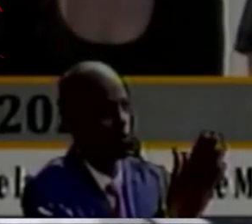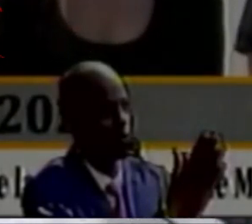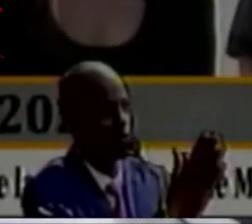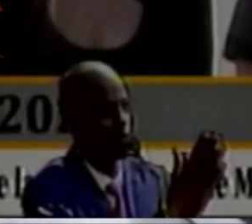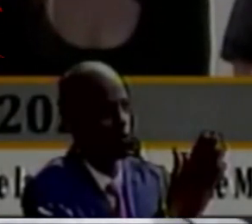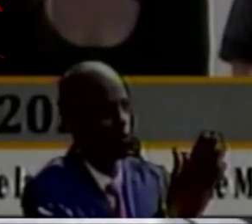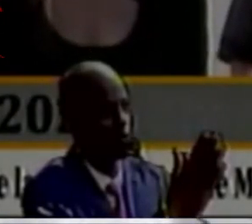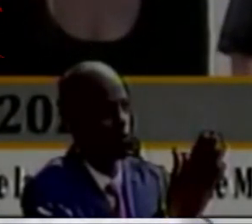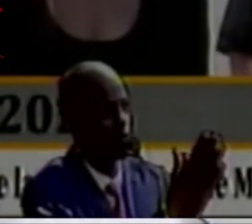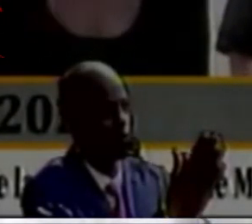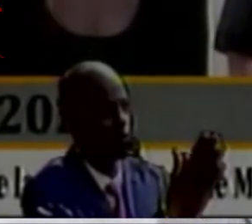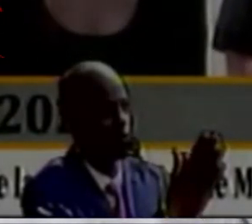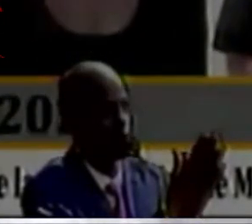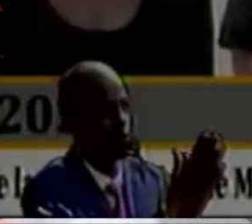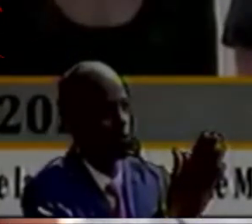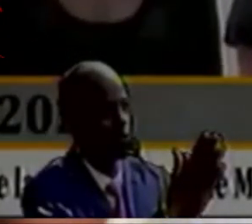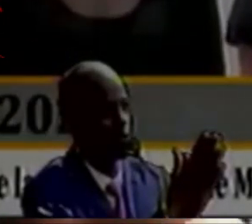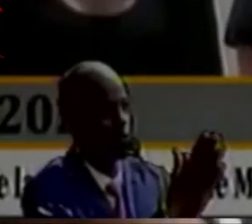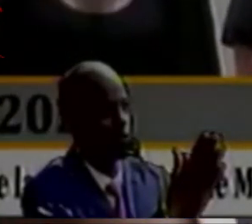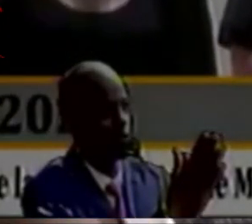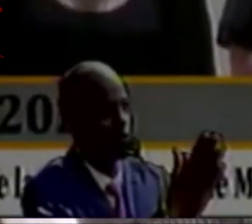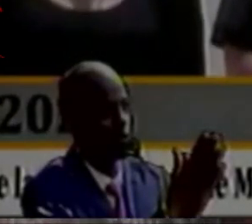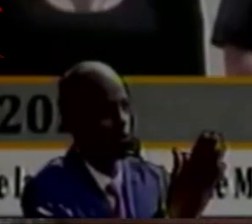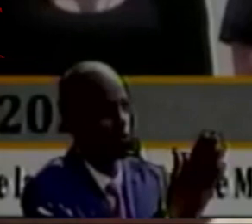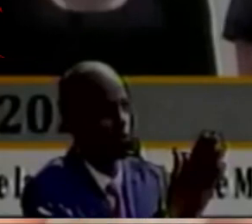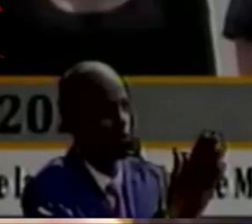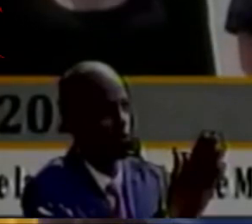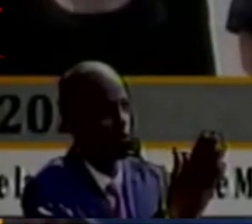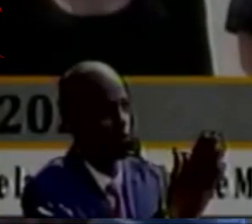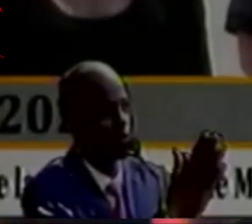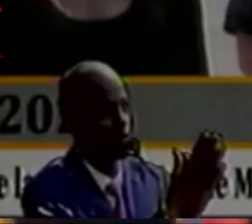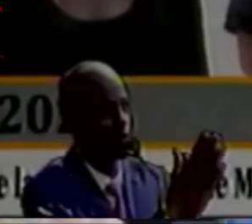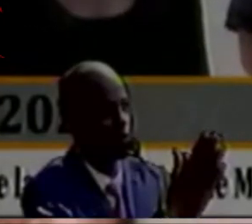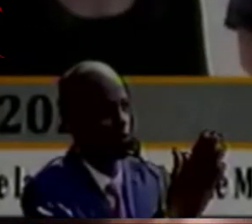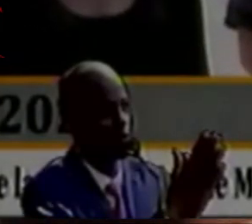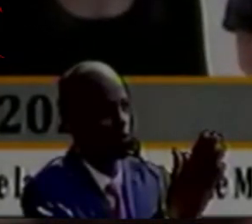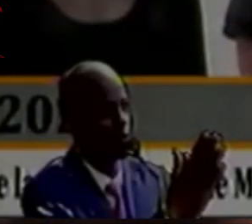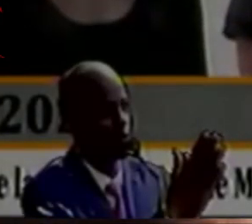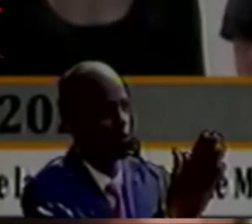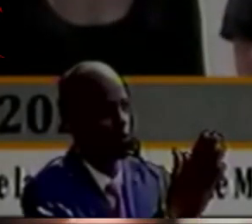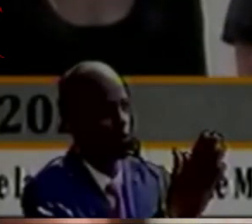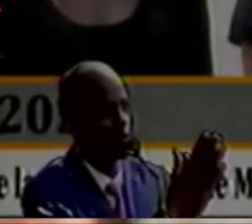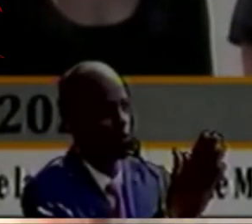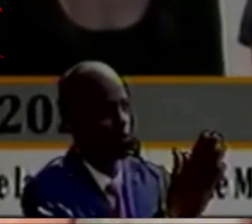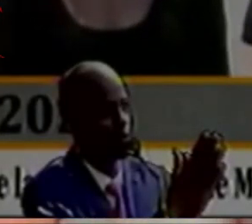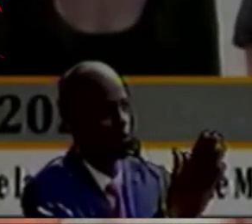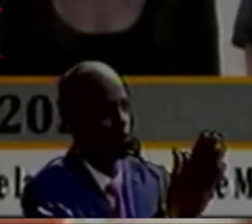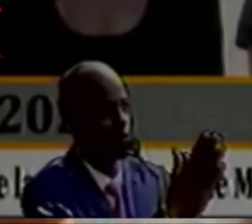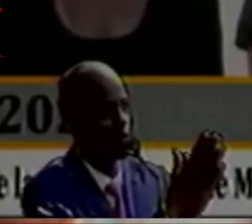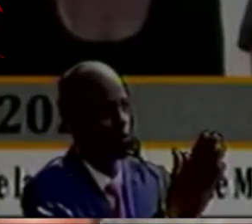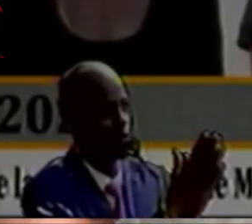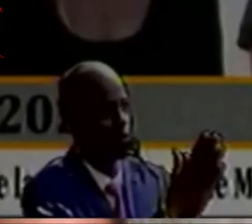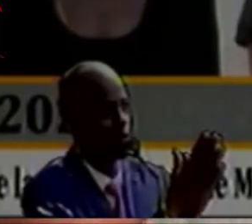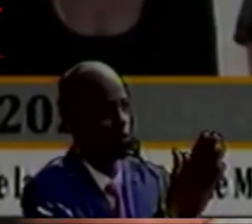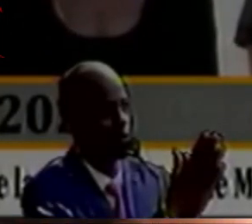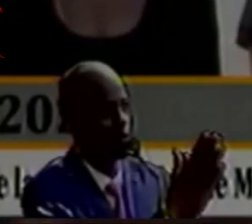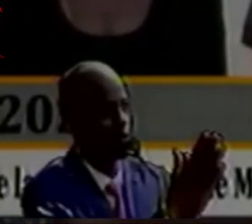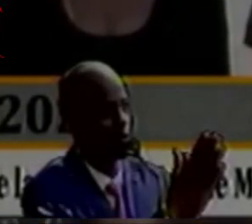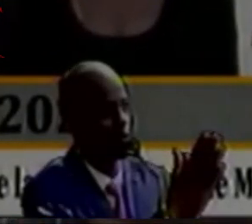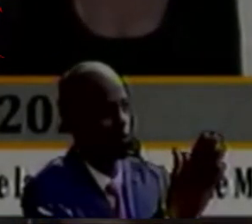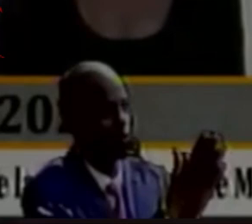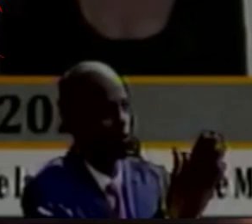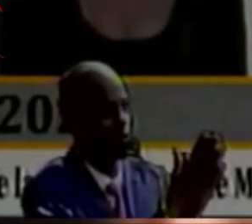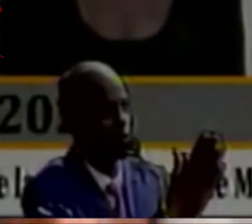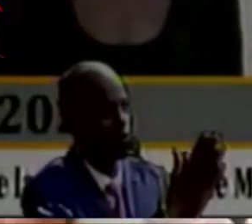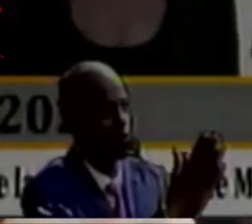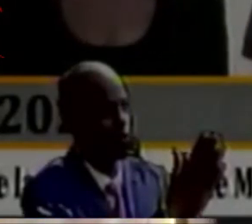and aircraft into the region. We've been conducting search and rescue and medevac operations since last week. We continue to do that